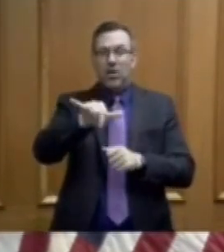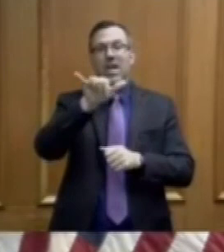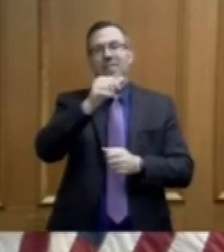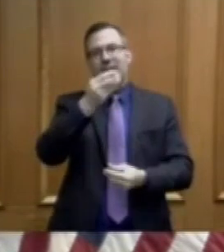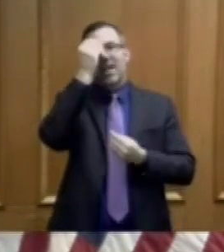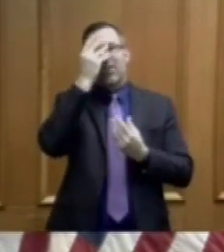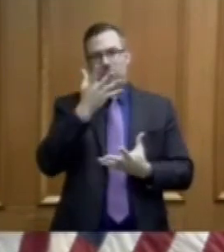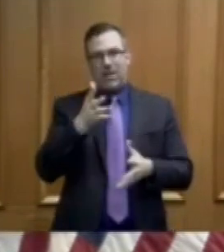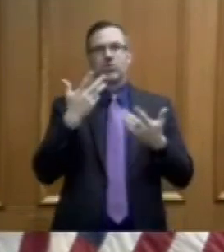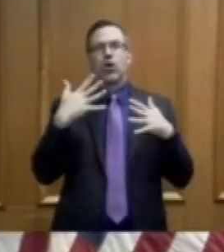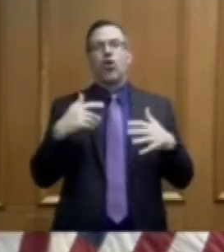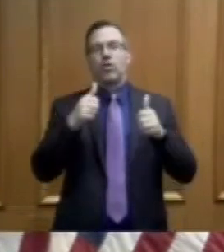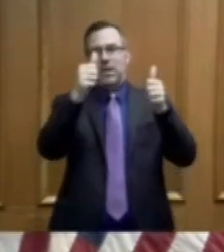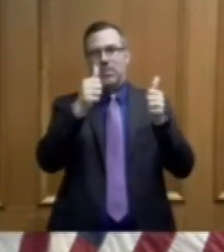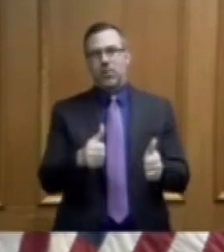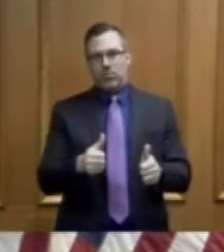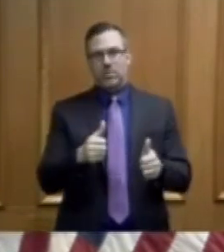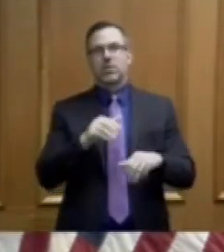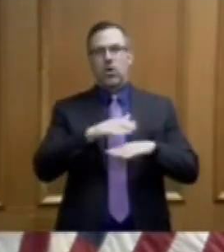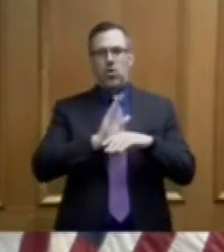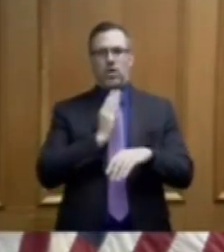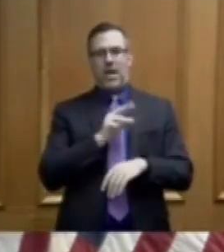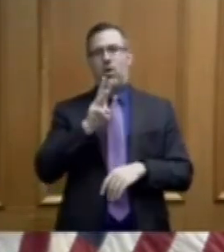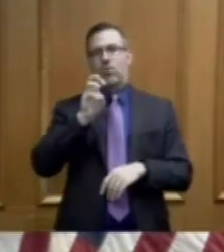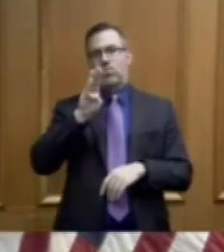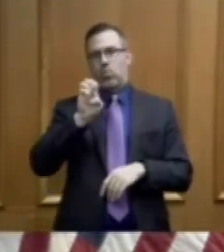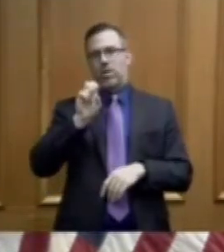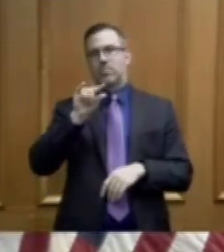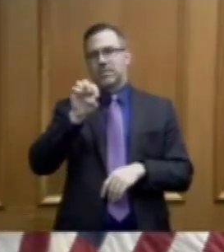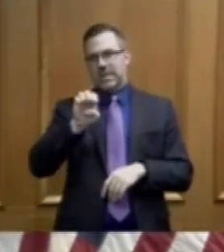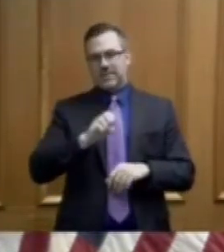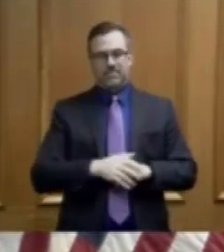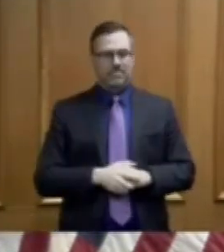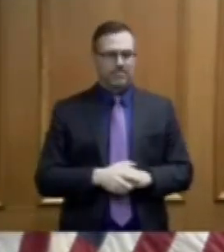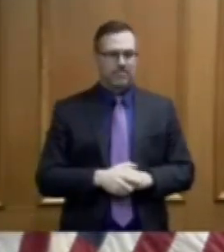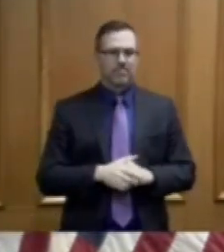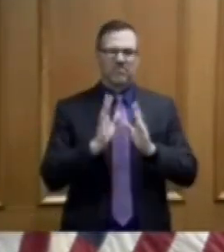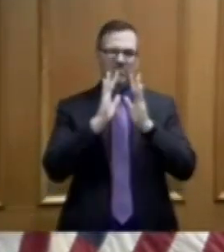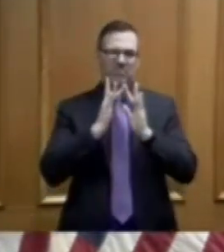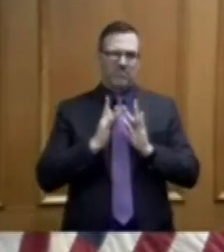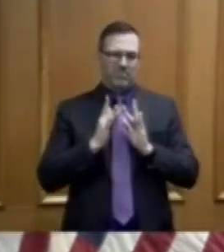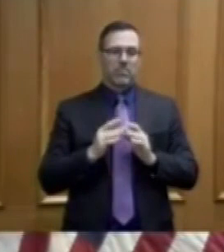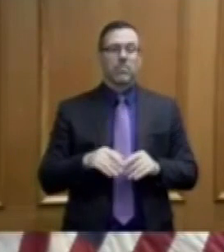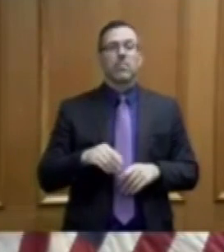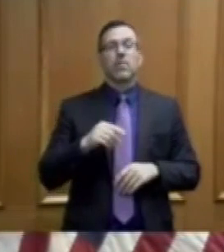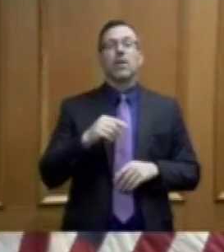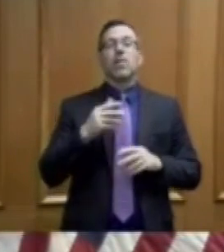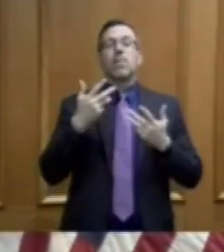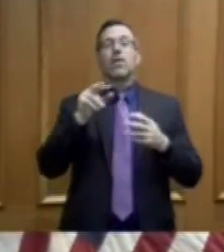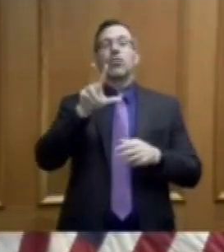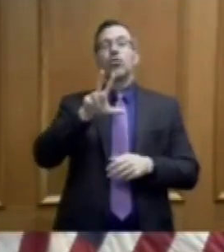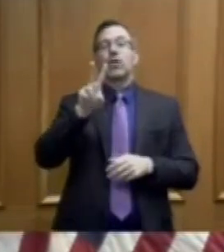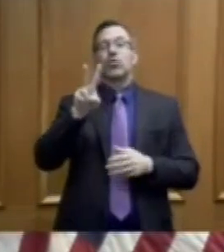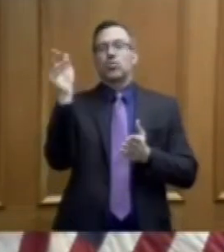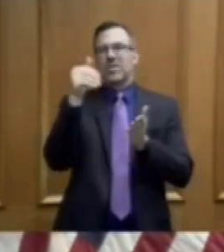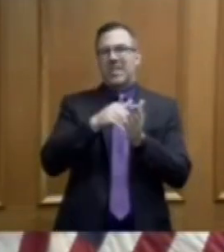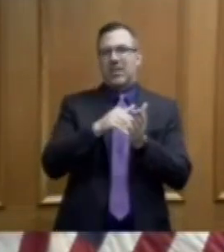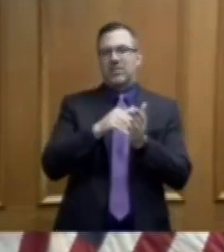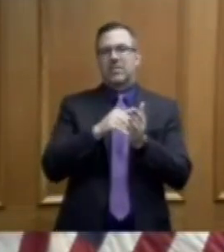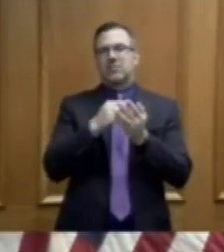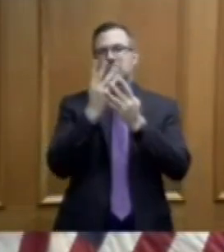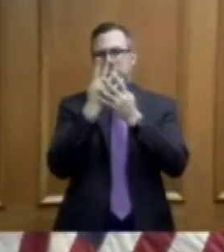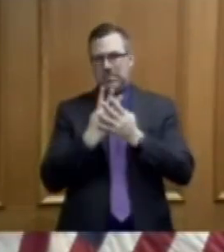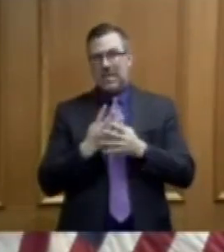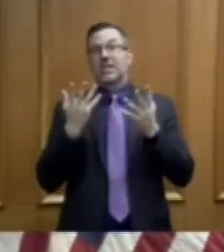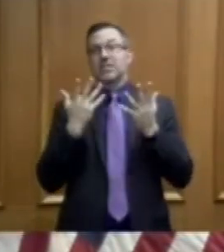that data available to you. As the governor mentioned, we have done over 32,000 tests, and we